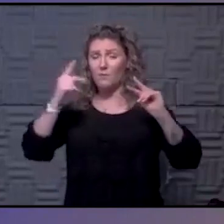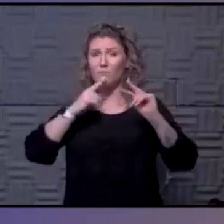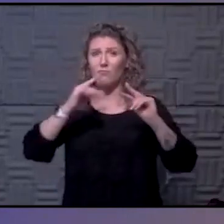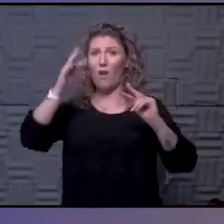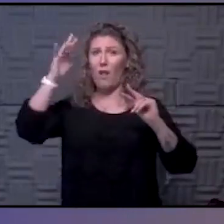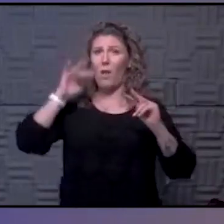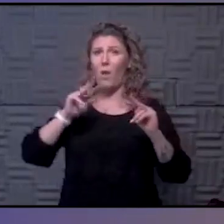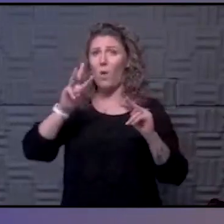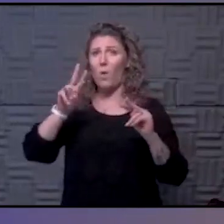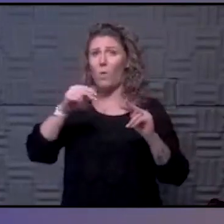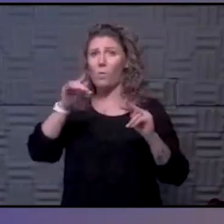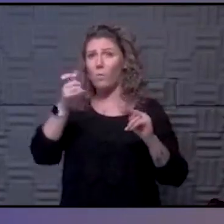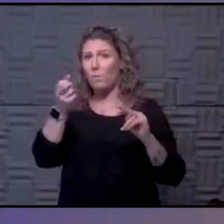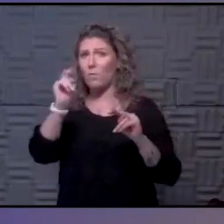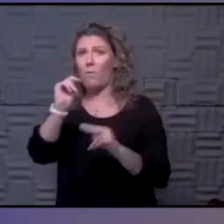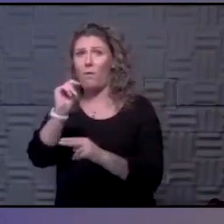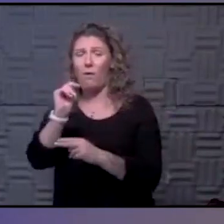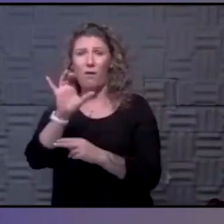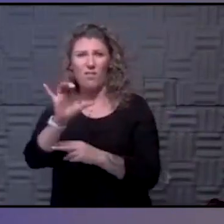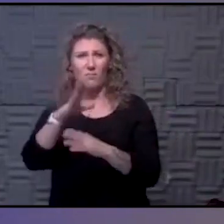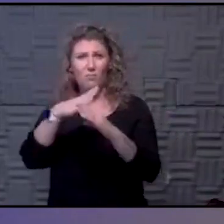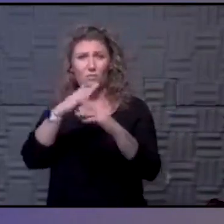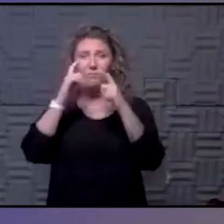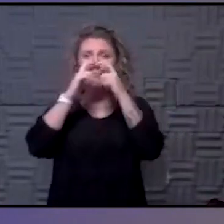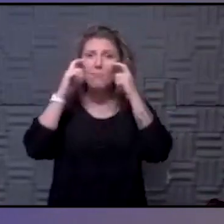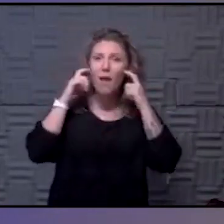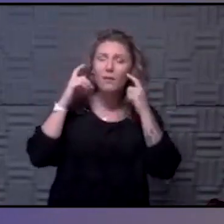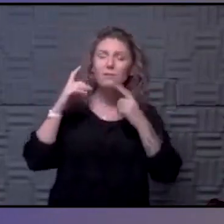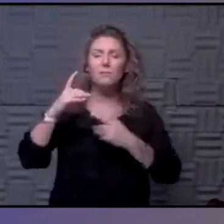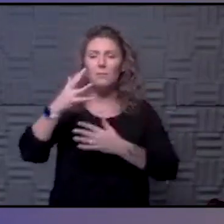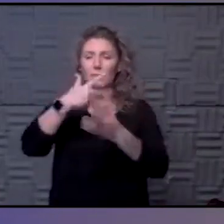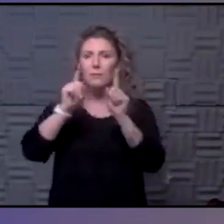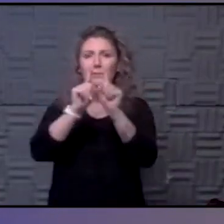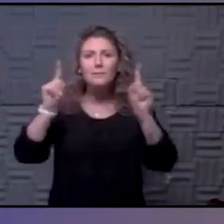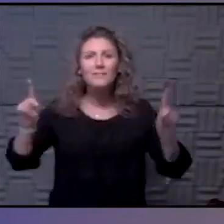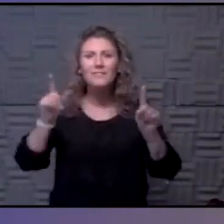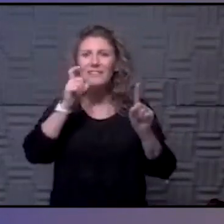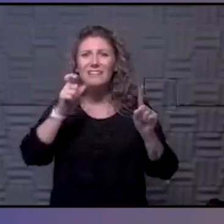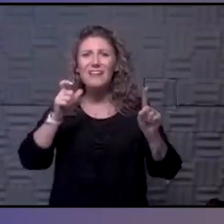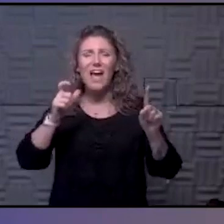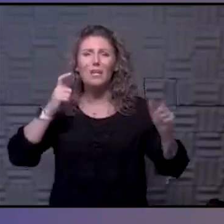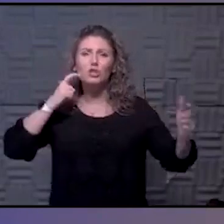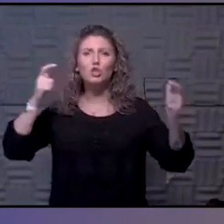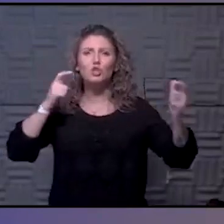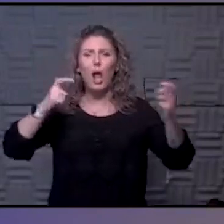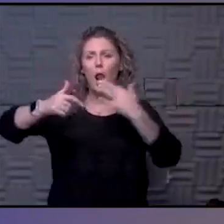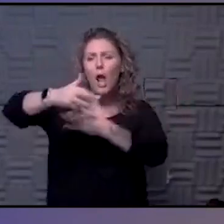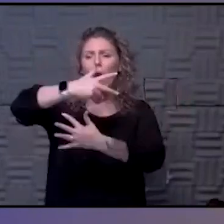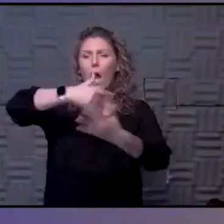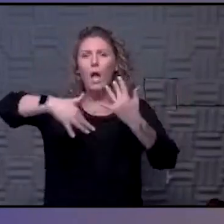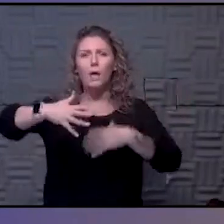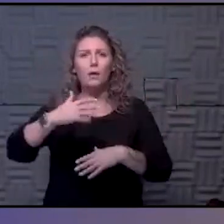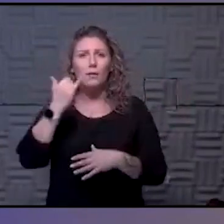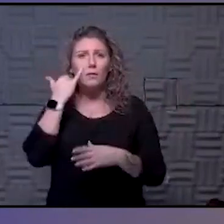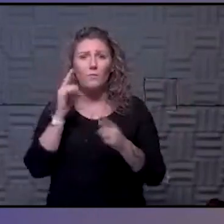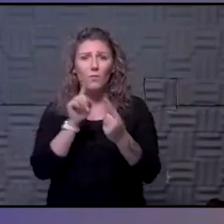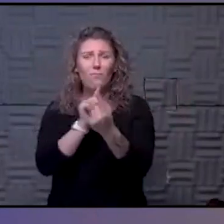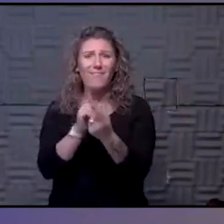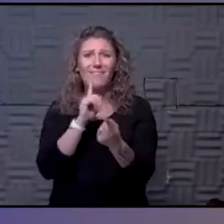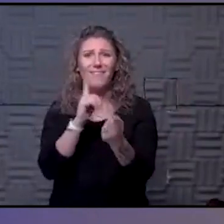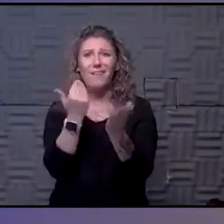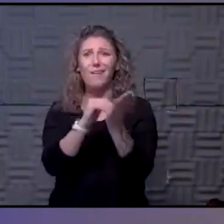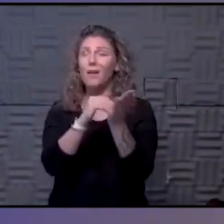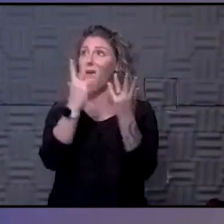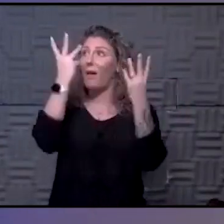strain. It is that masking, it's that distancing, not meeting in large groups. It's continuing to do those things. You know, if you do meet, again, outside is